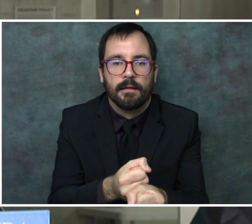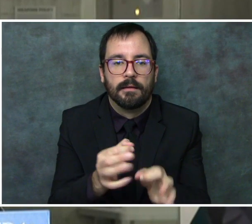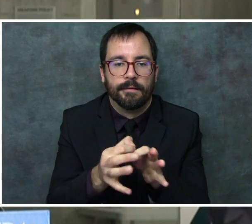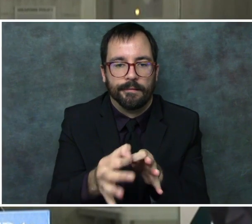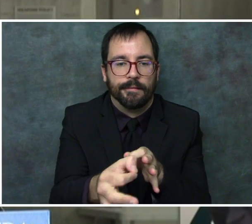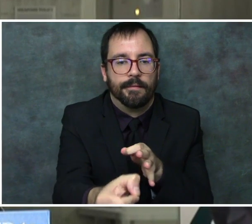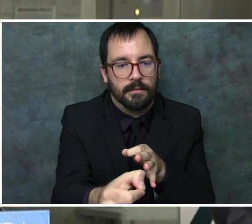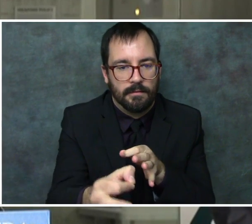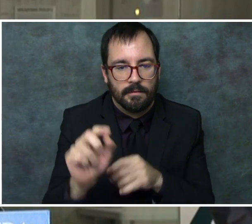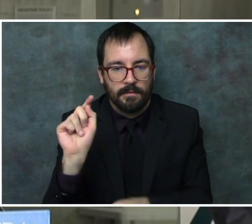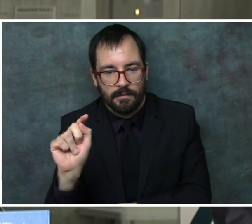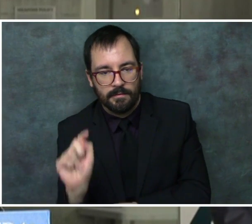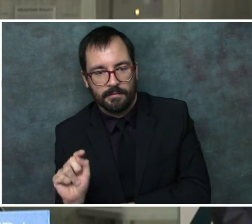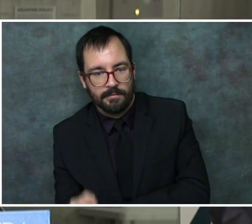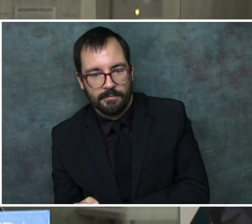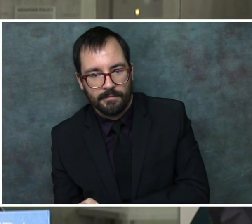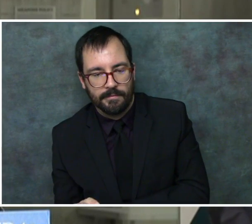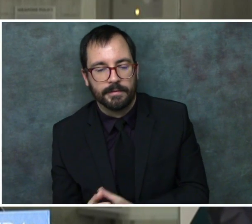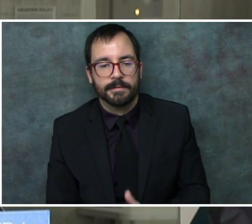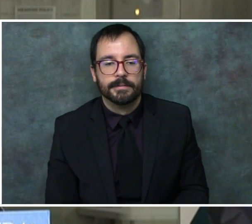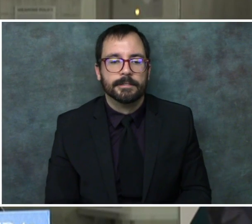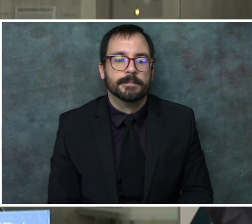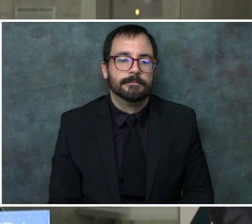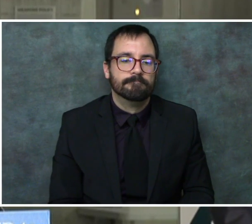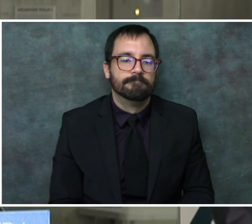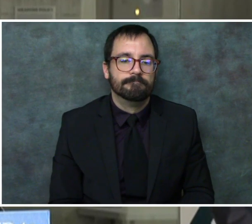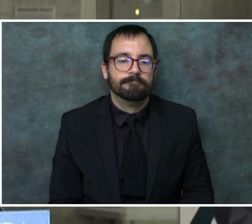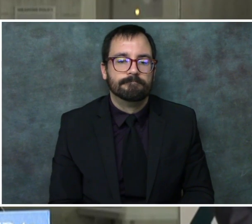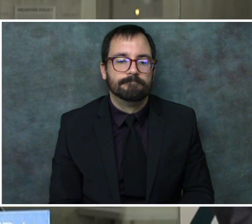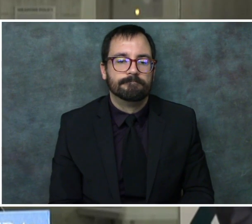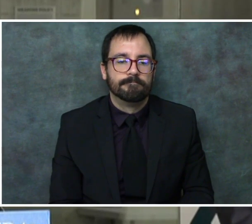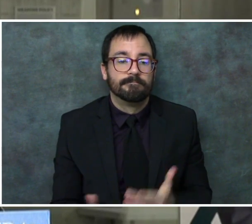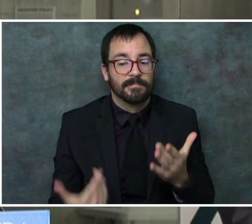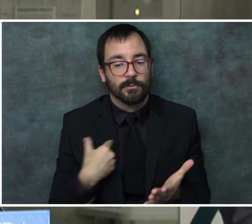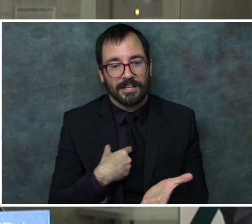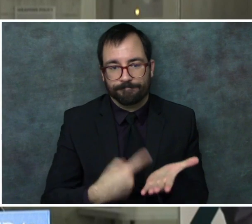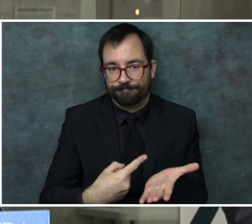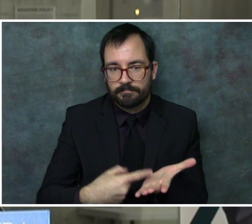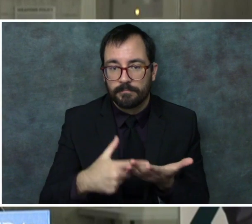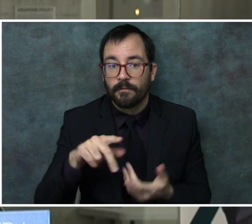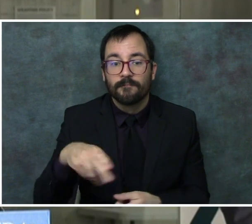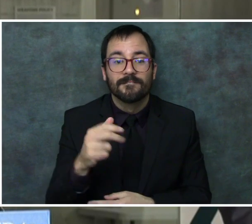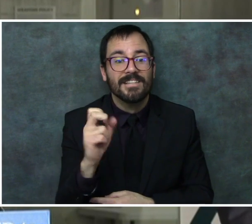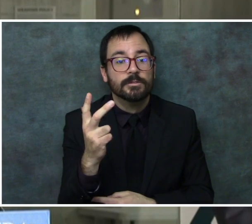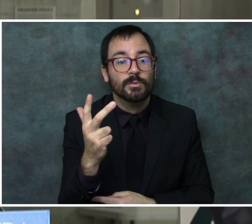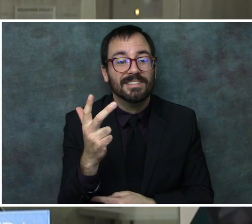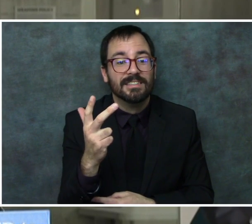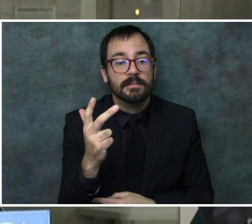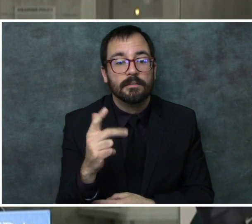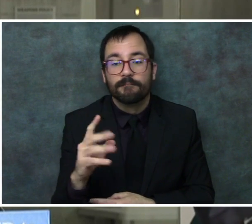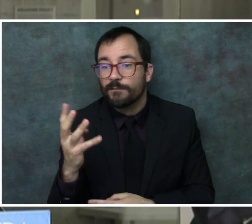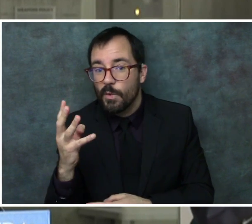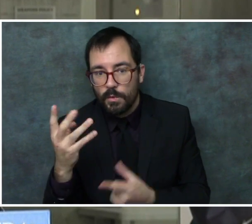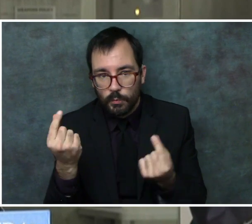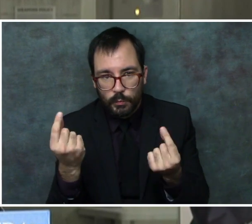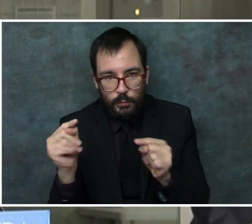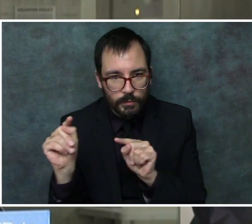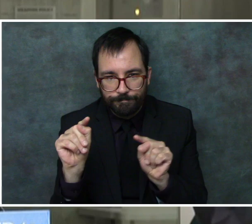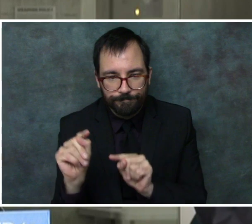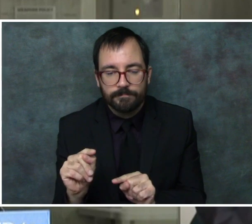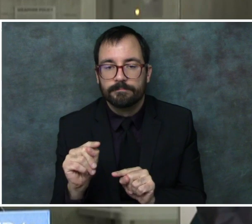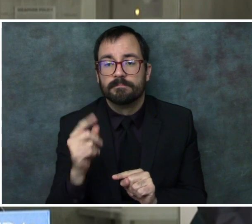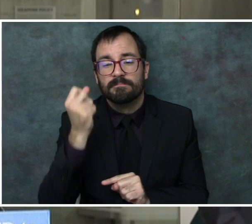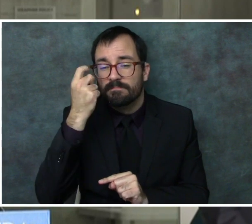3%, under 4%, or 4% or under, then we'll be able to have a conversation about starting phase 3 and then phase 4. And it's